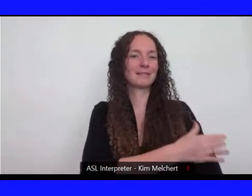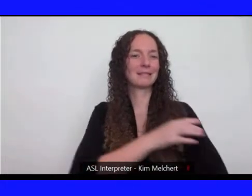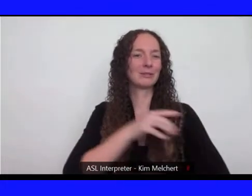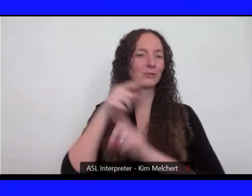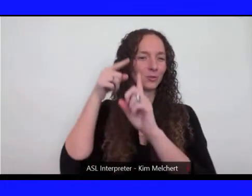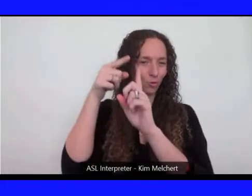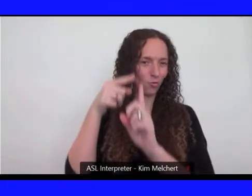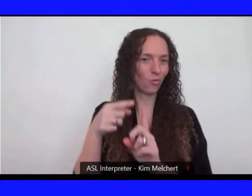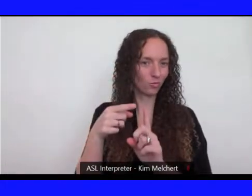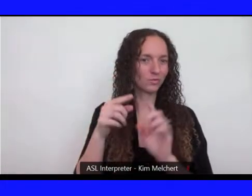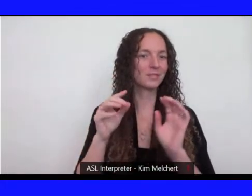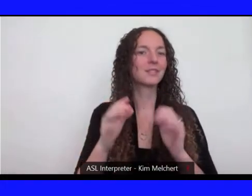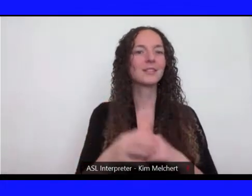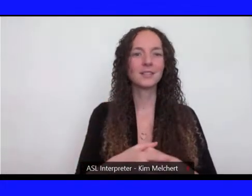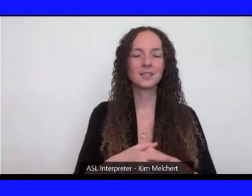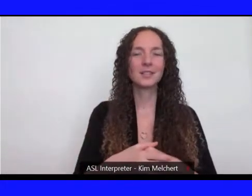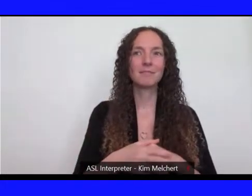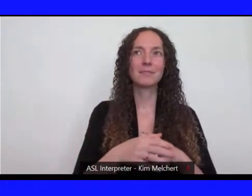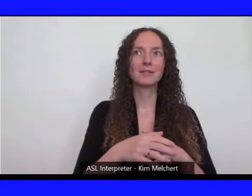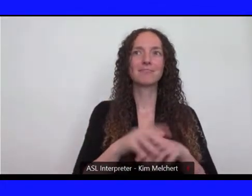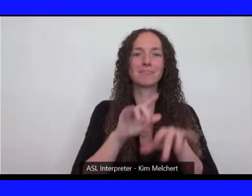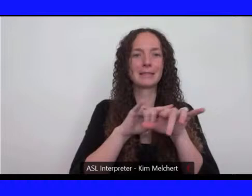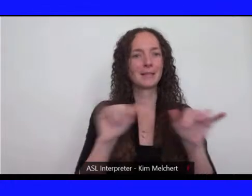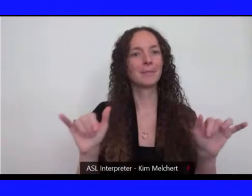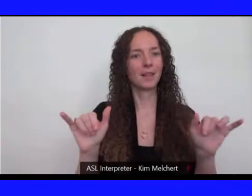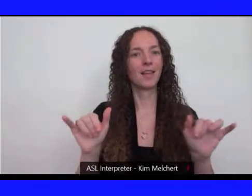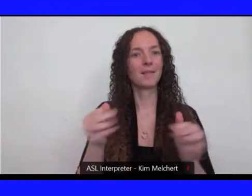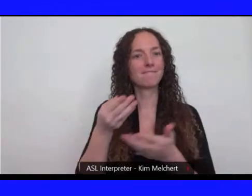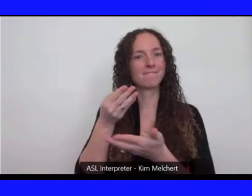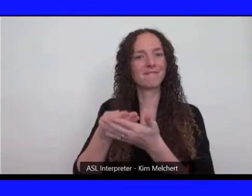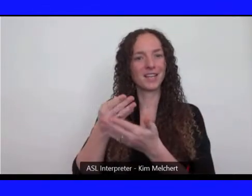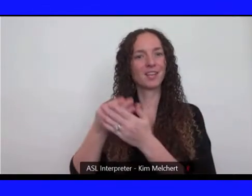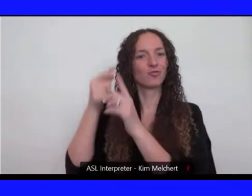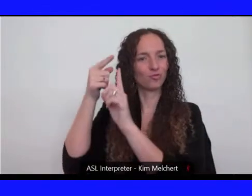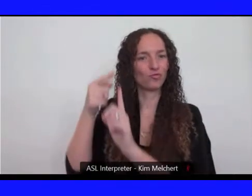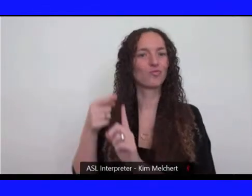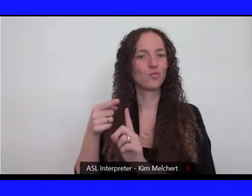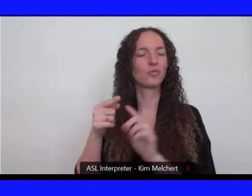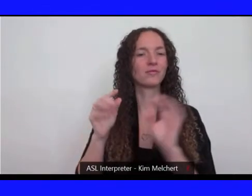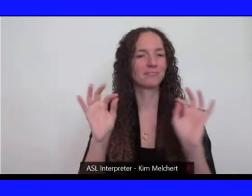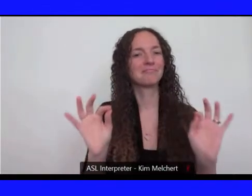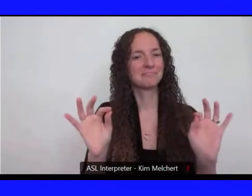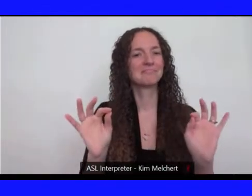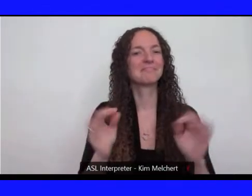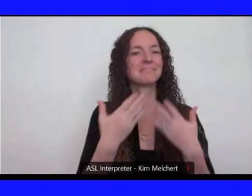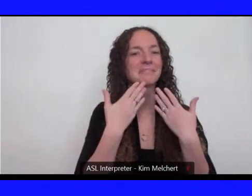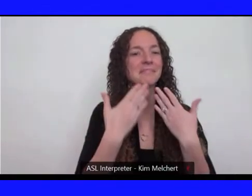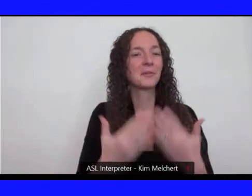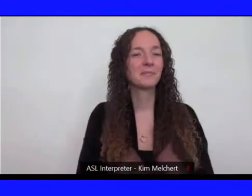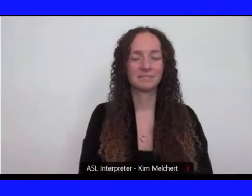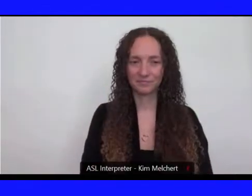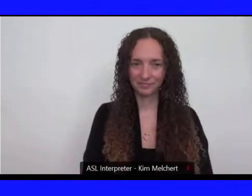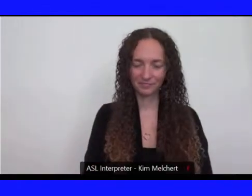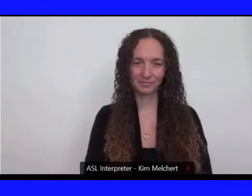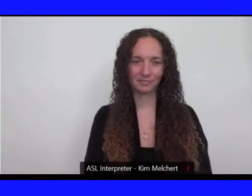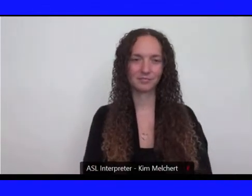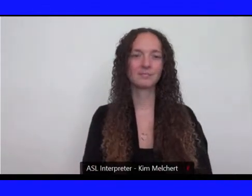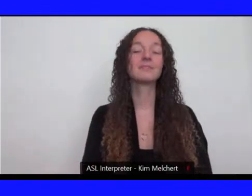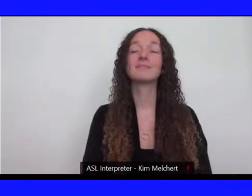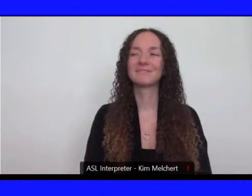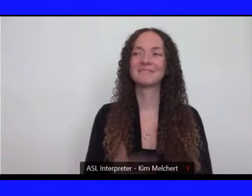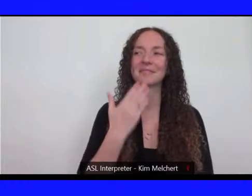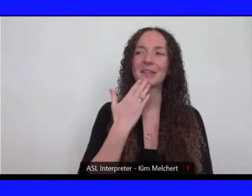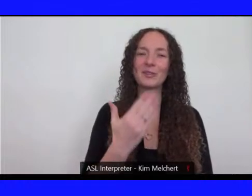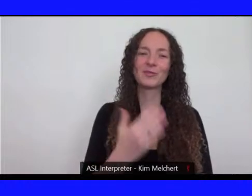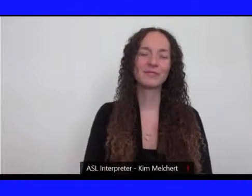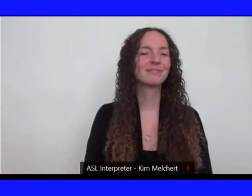to again praise Eric and Matt because we have seen how the